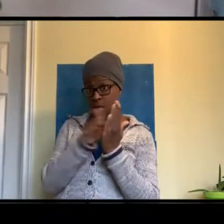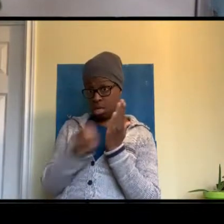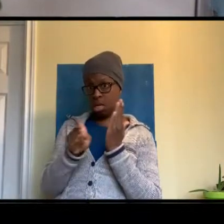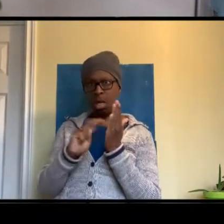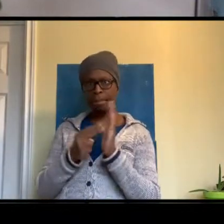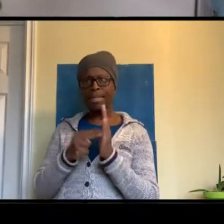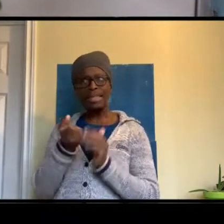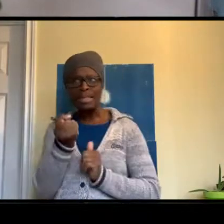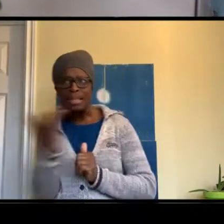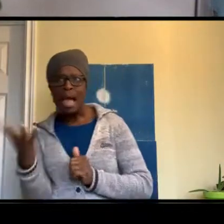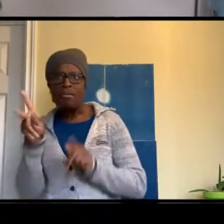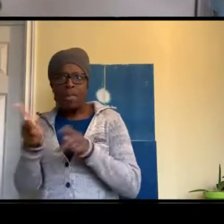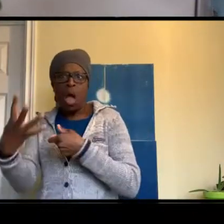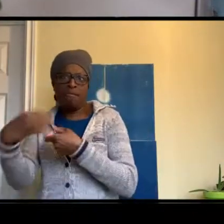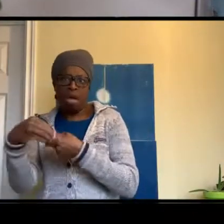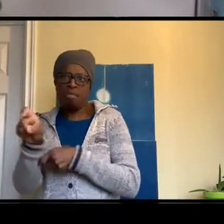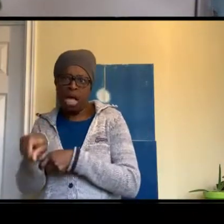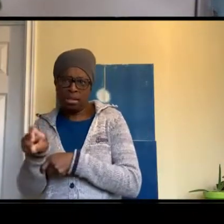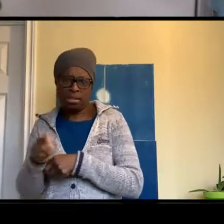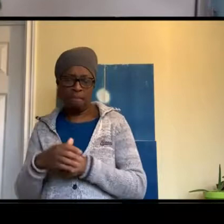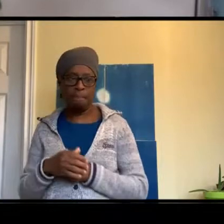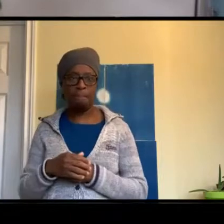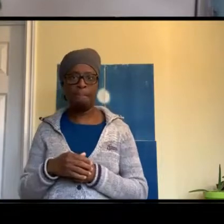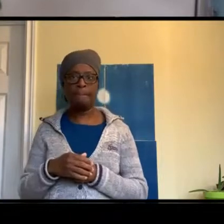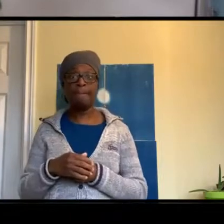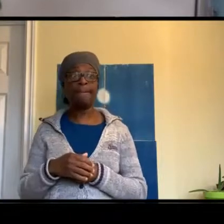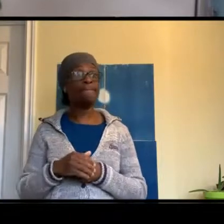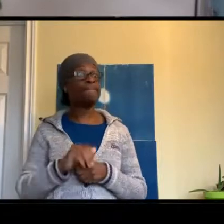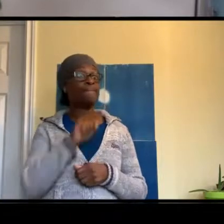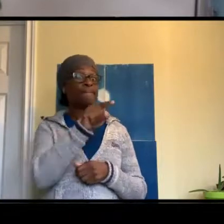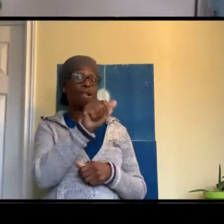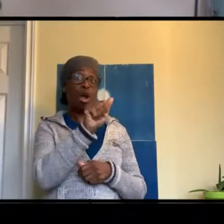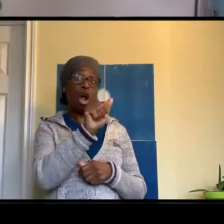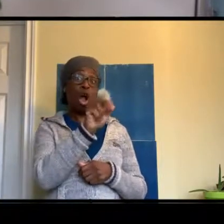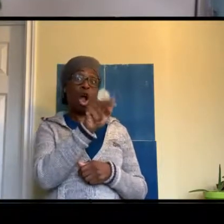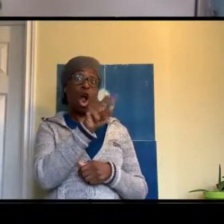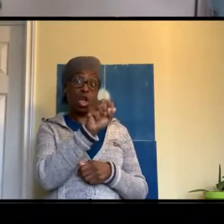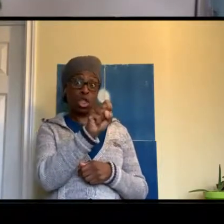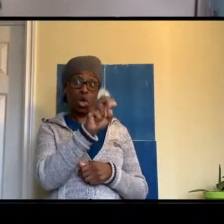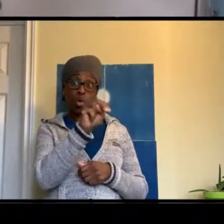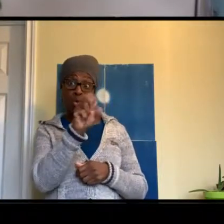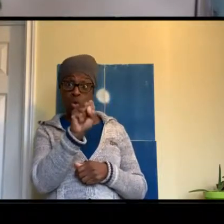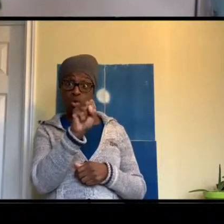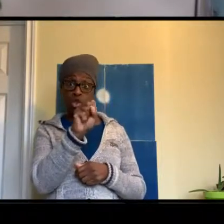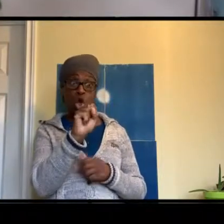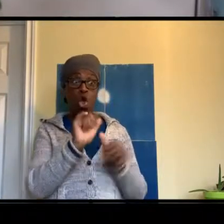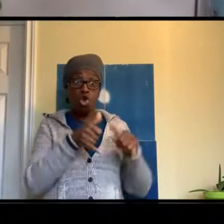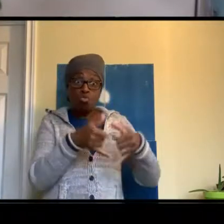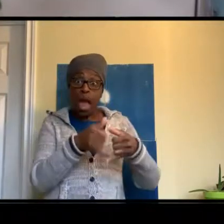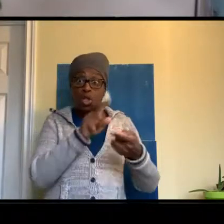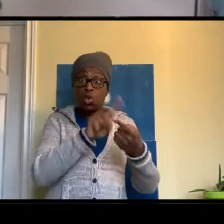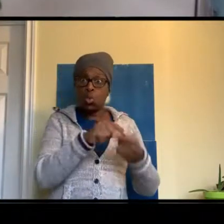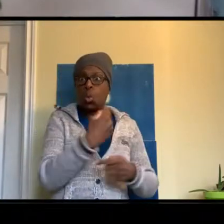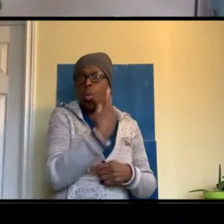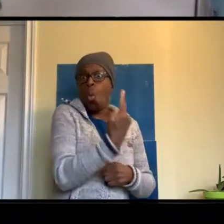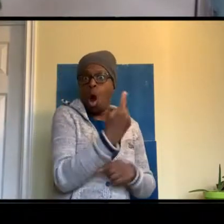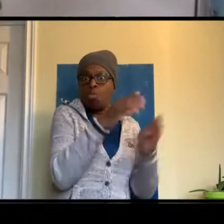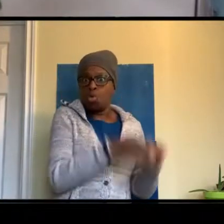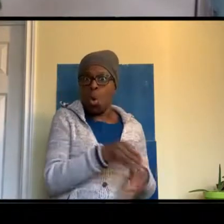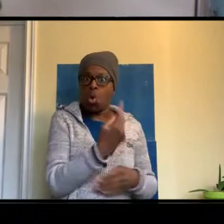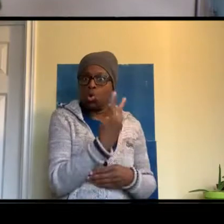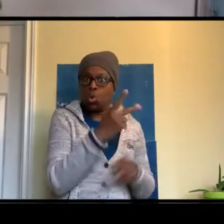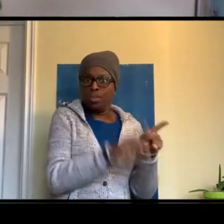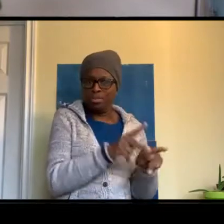Arts Nova Scotia grants to individuals, you work with a lot of people to produce a play. So that can